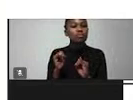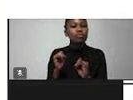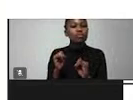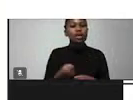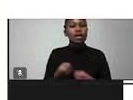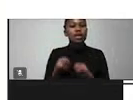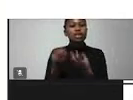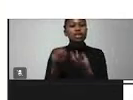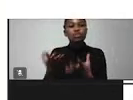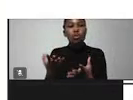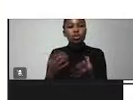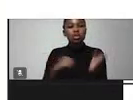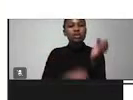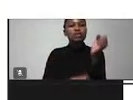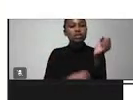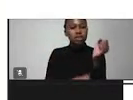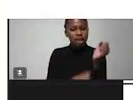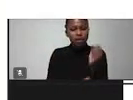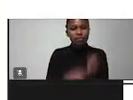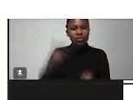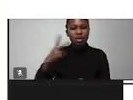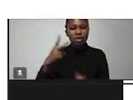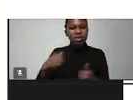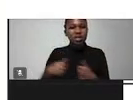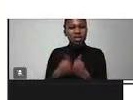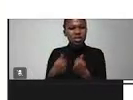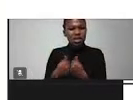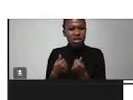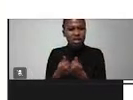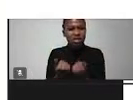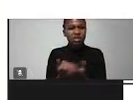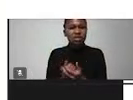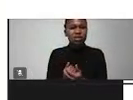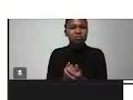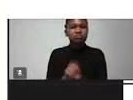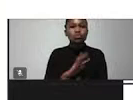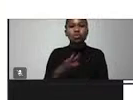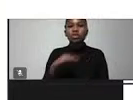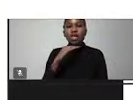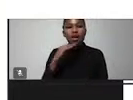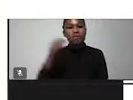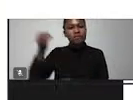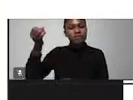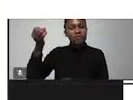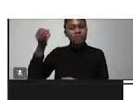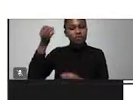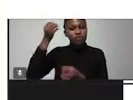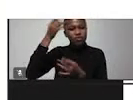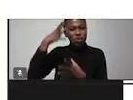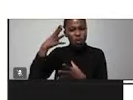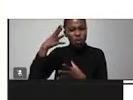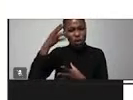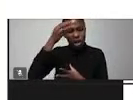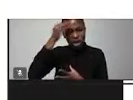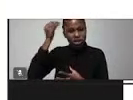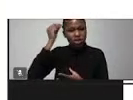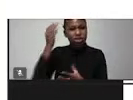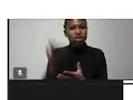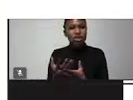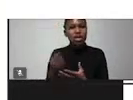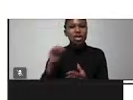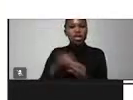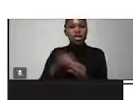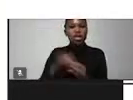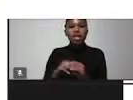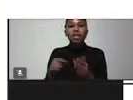infrastructure. The second challenge is in terms of the insufficient knowledge, experience and supply when it comes to accessing international markets.